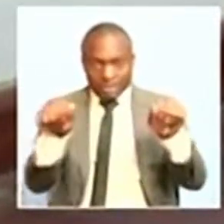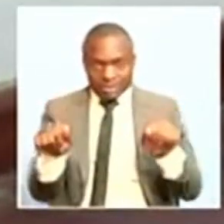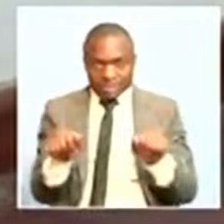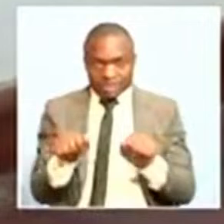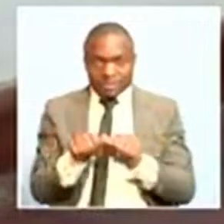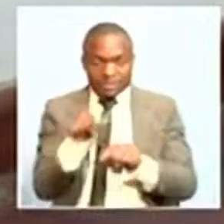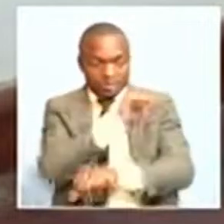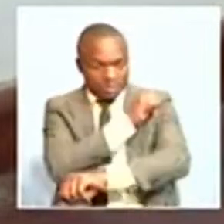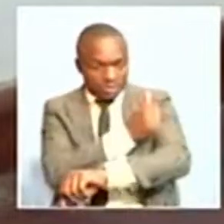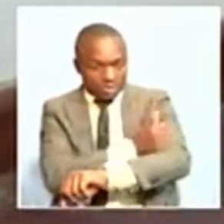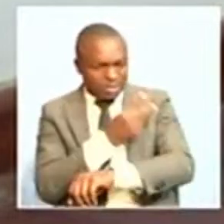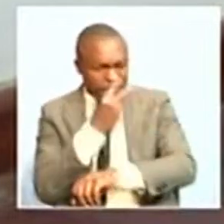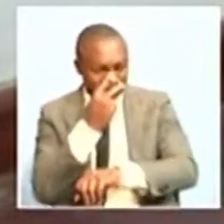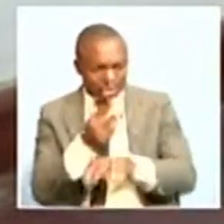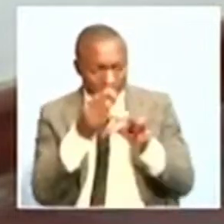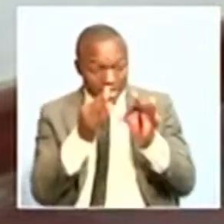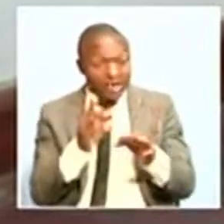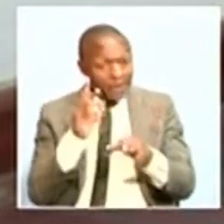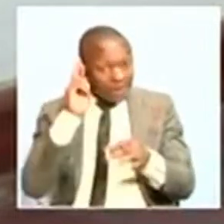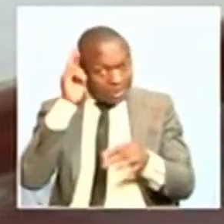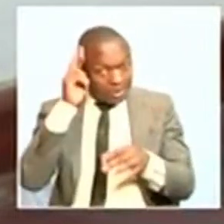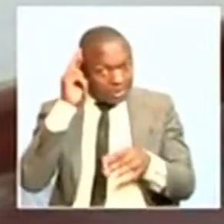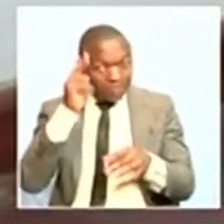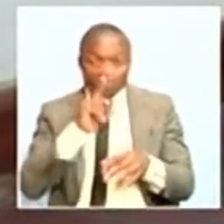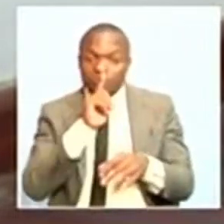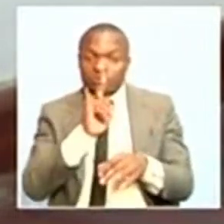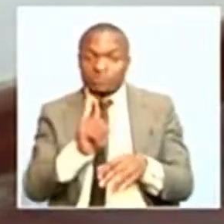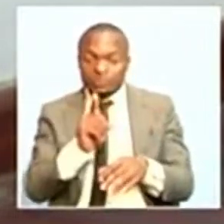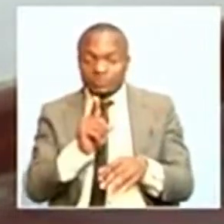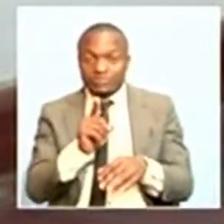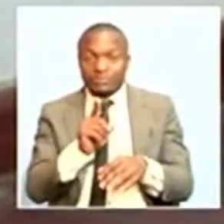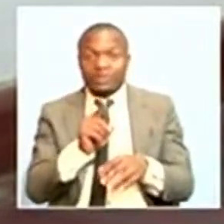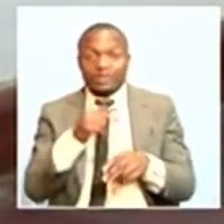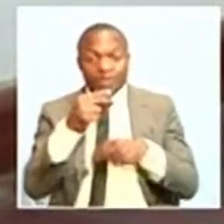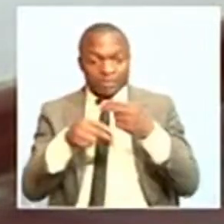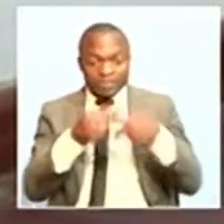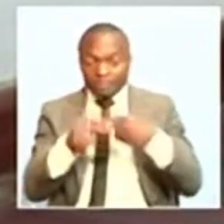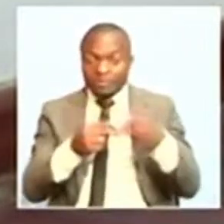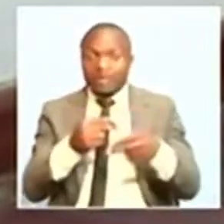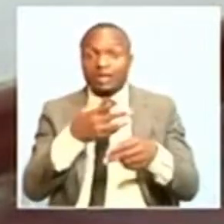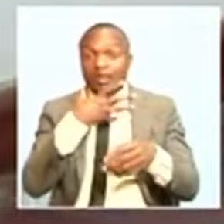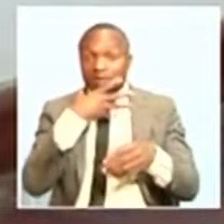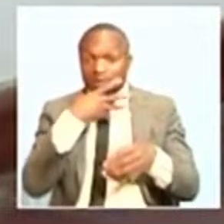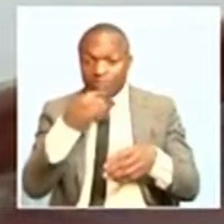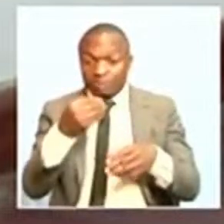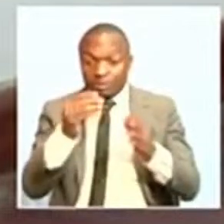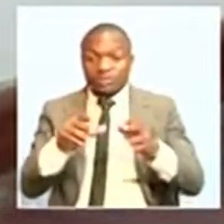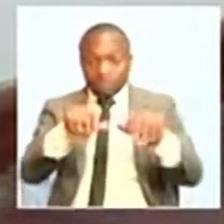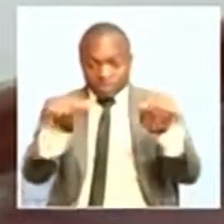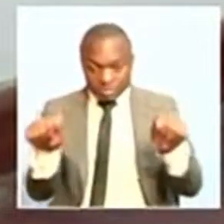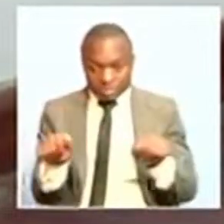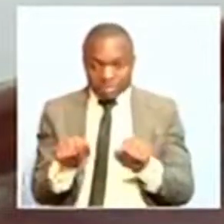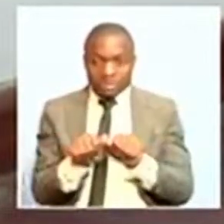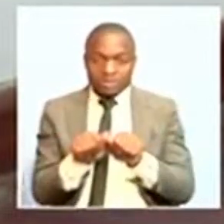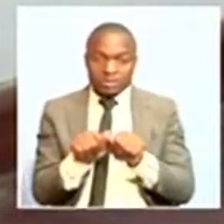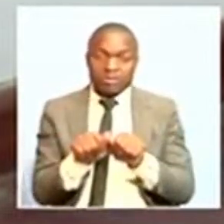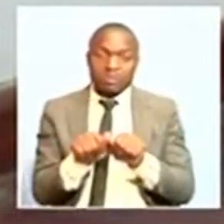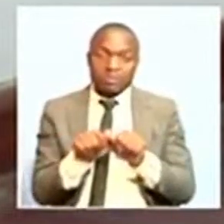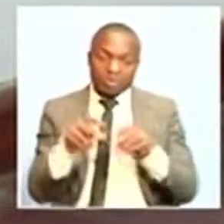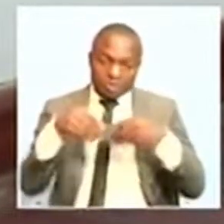assess, to see if the reasons are genuine and not in efforts to evade tax. The Commissioner General should be able to apply a waiver on those